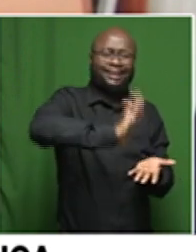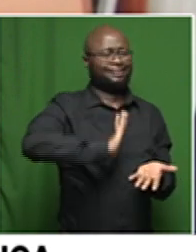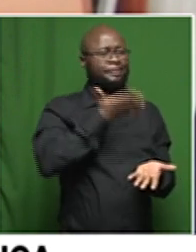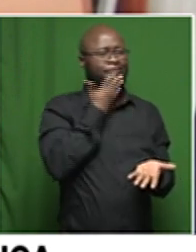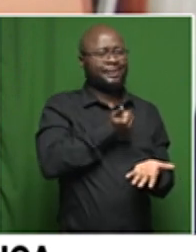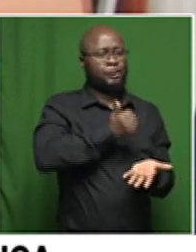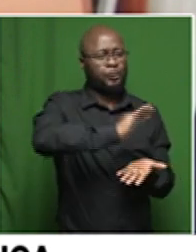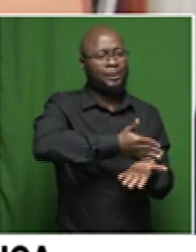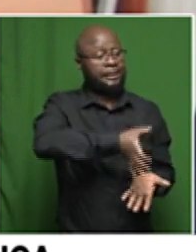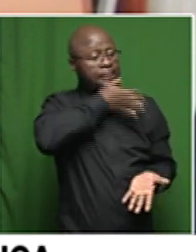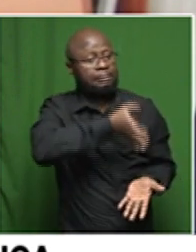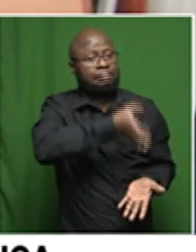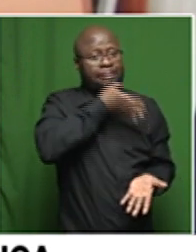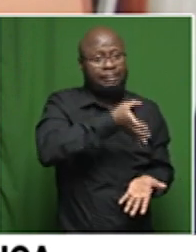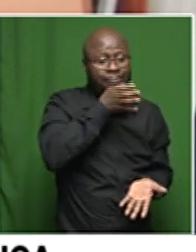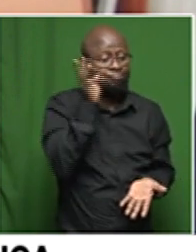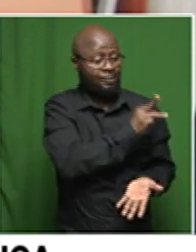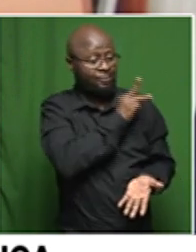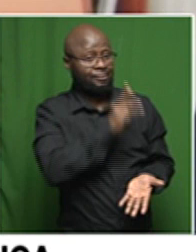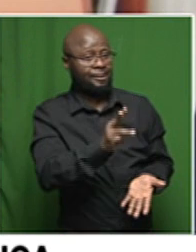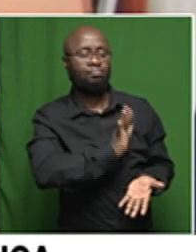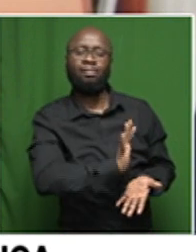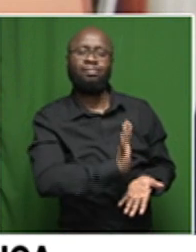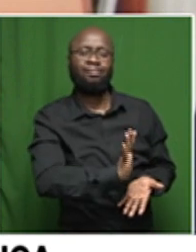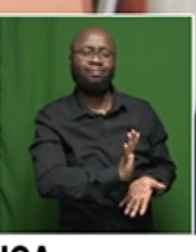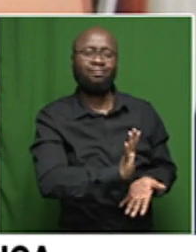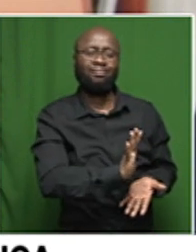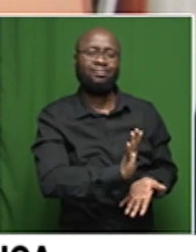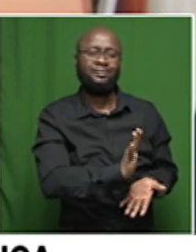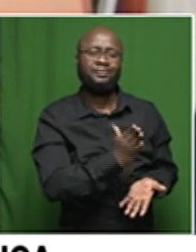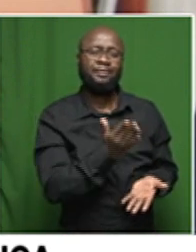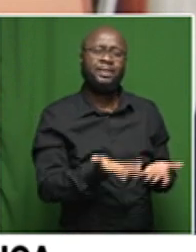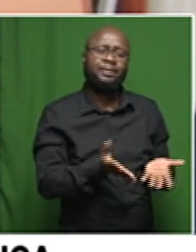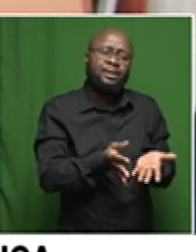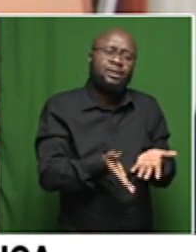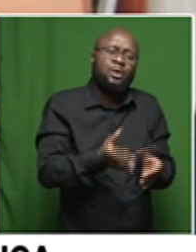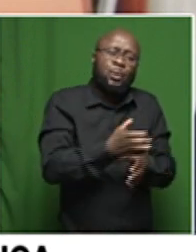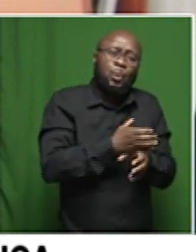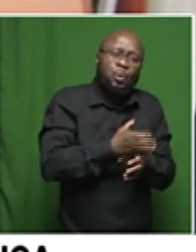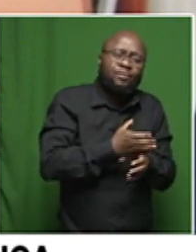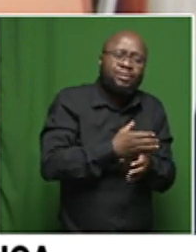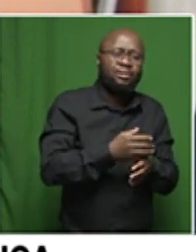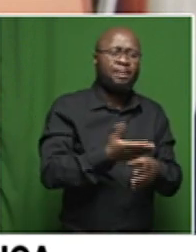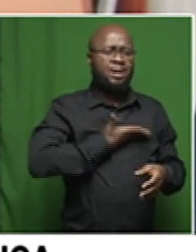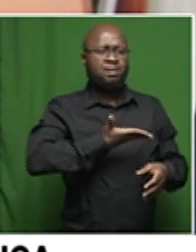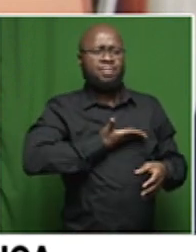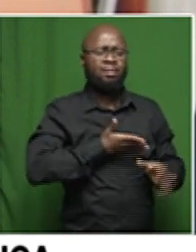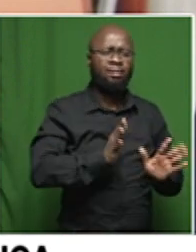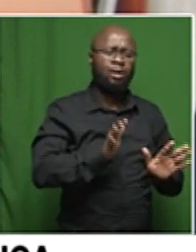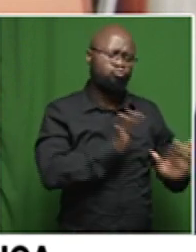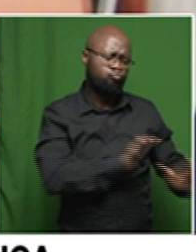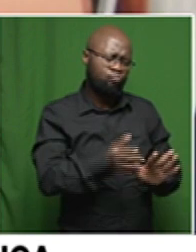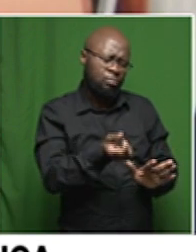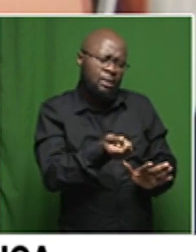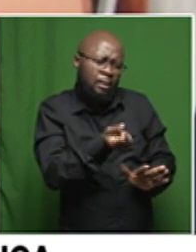alcohol. And then the minimum required is you take 1 unit per day, which means if you take one can of beer or one glass of wine,